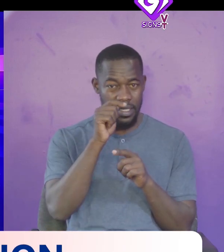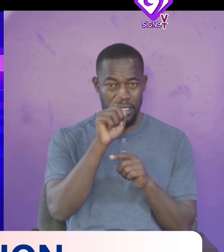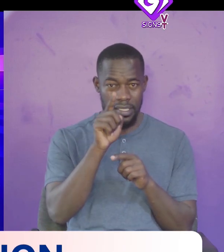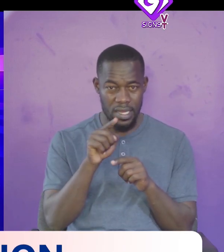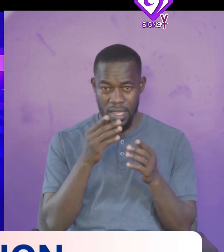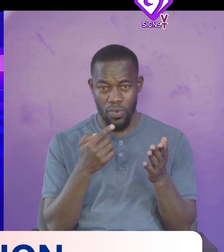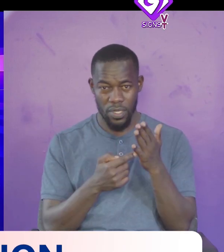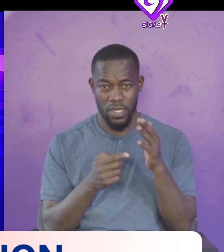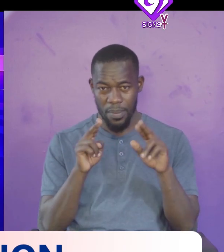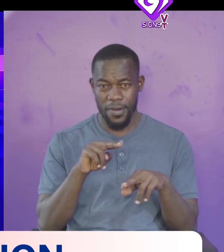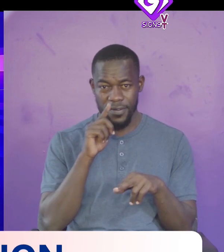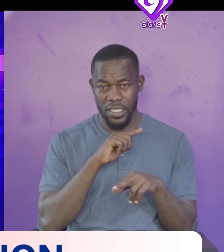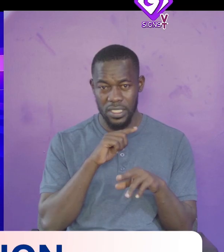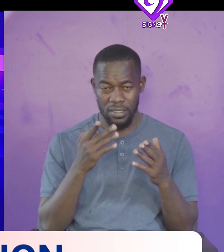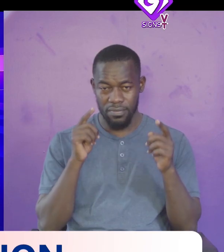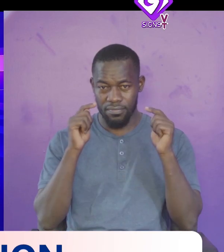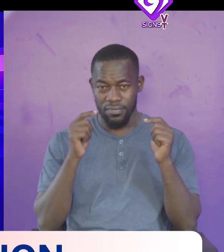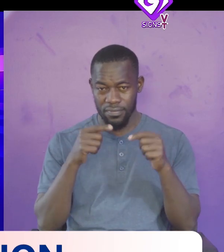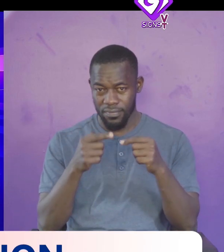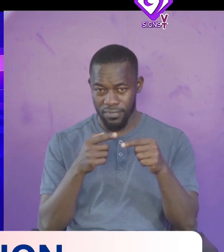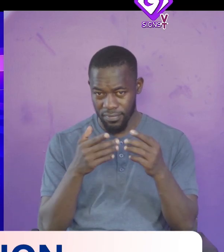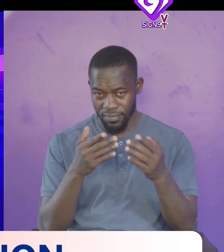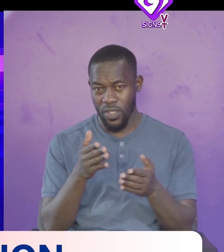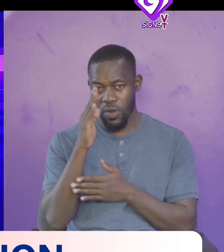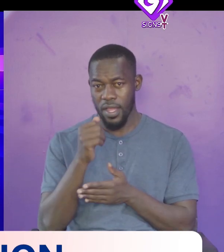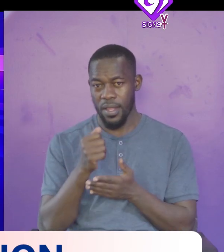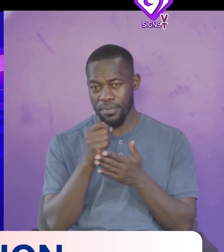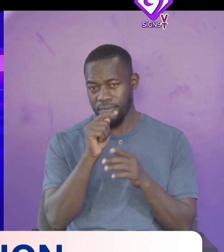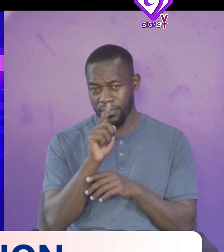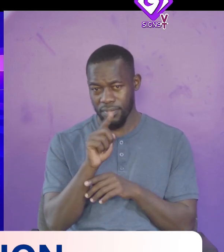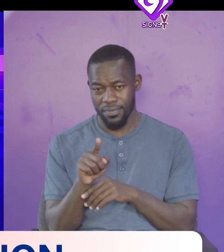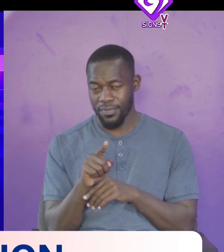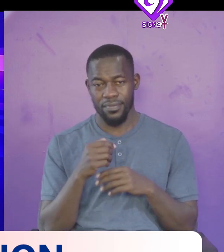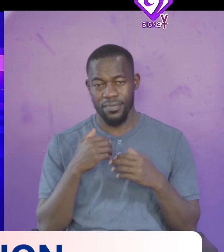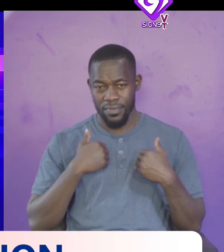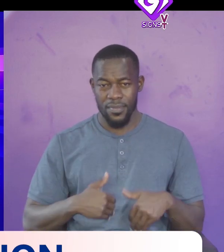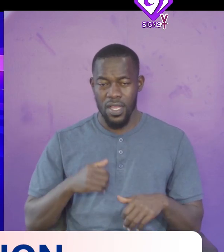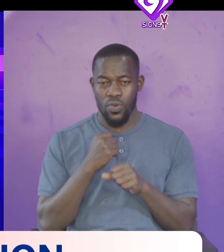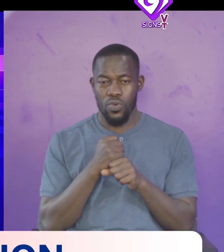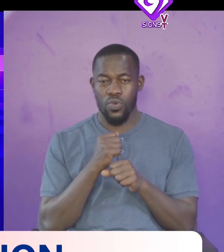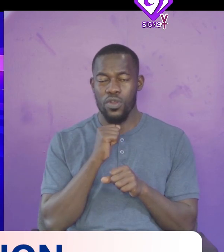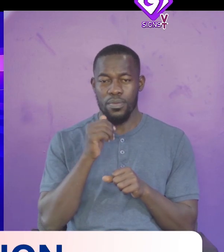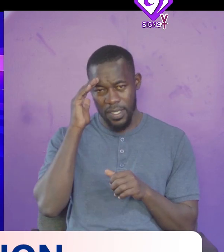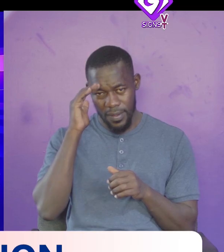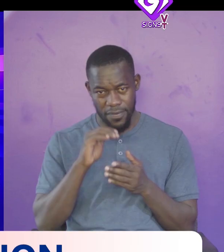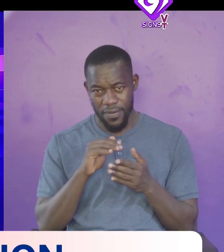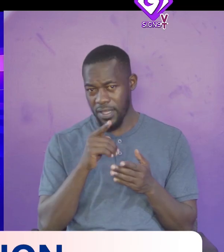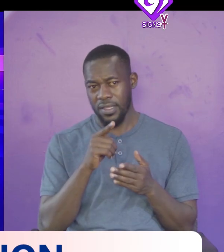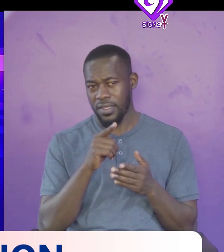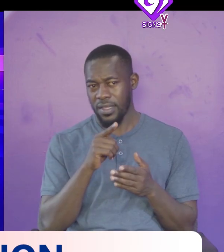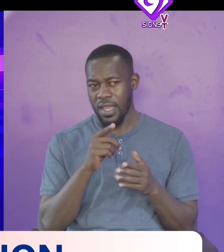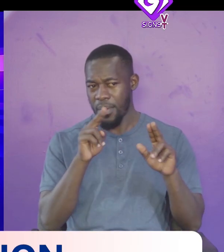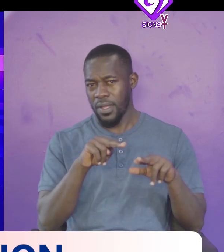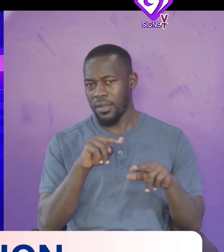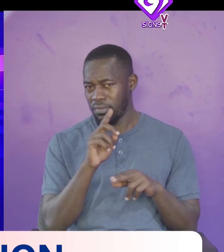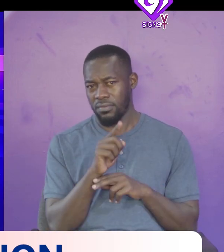It's very unfortunate what is happening. Okay. I don't believe that should have happened in Tanzania. Okay.